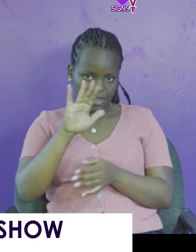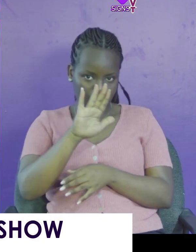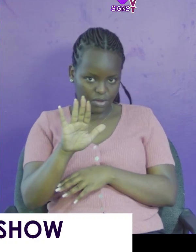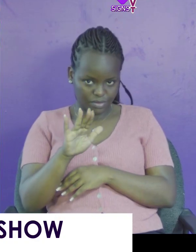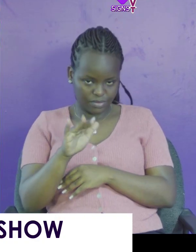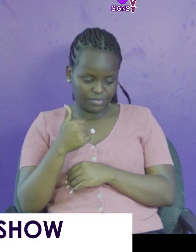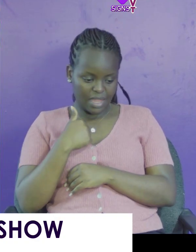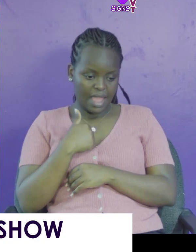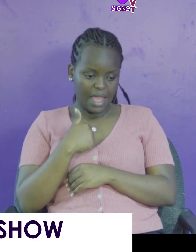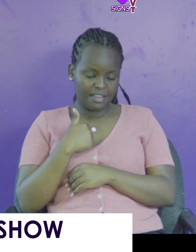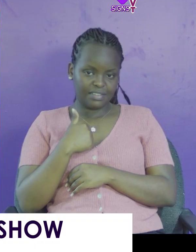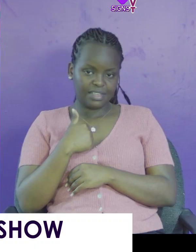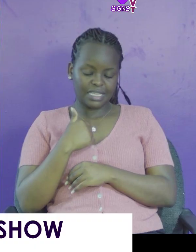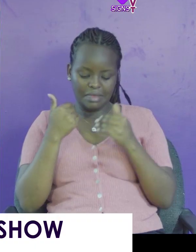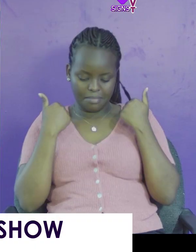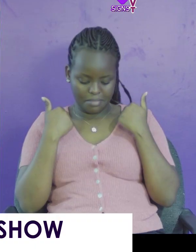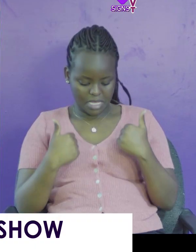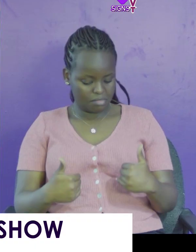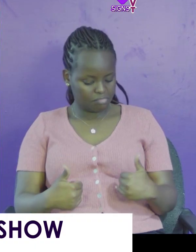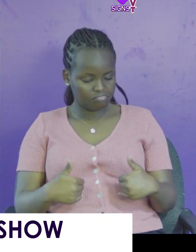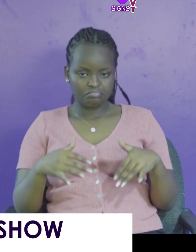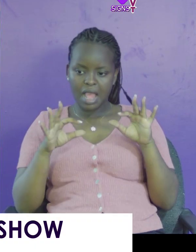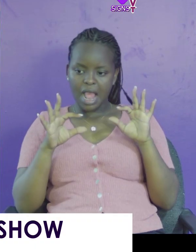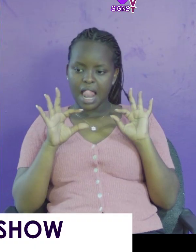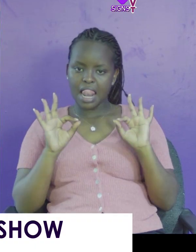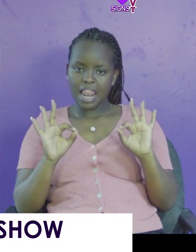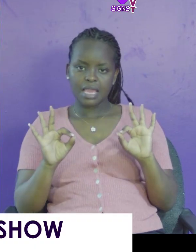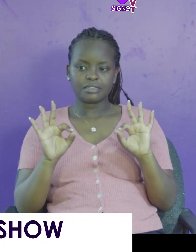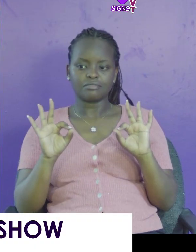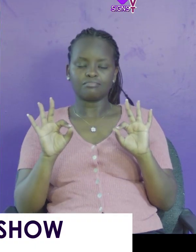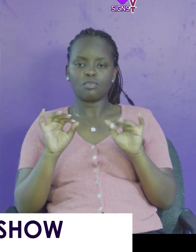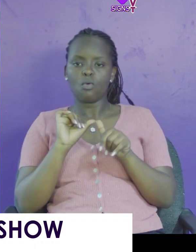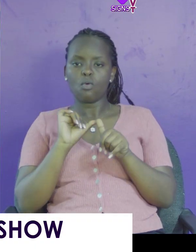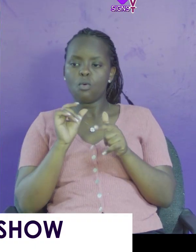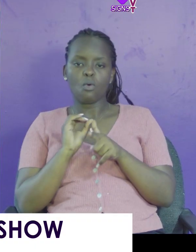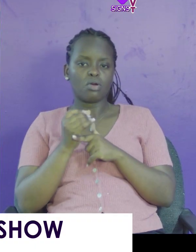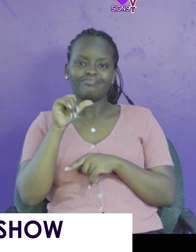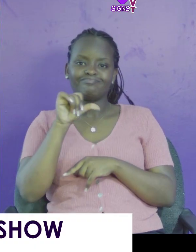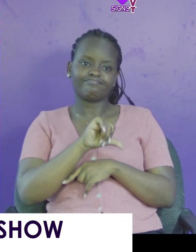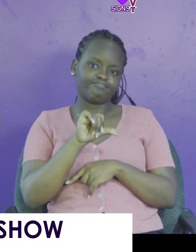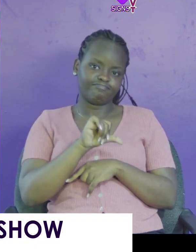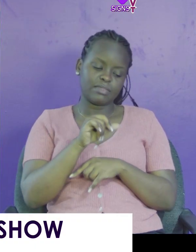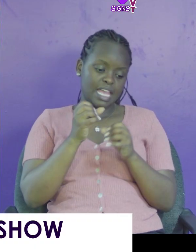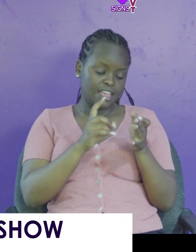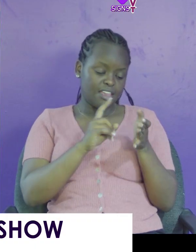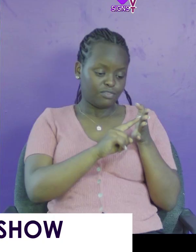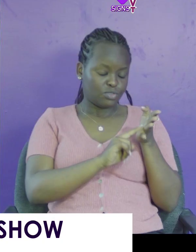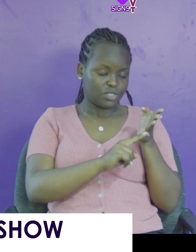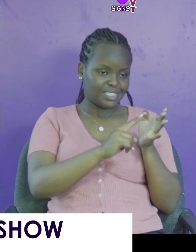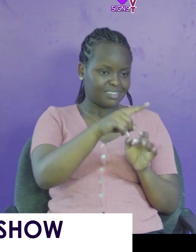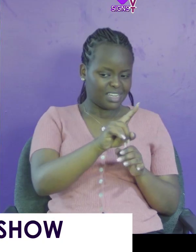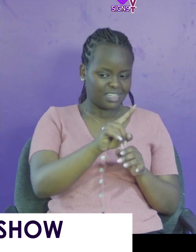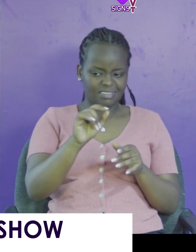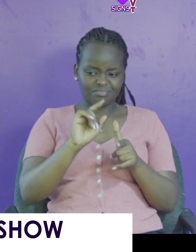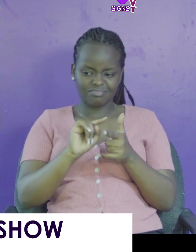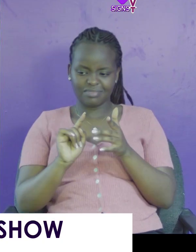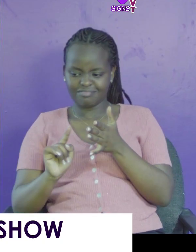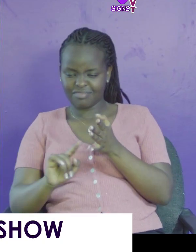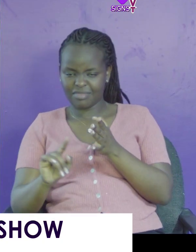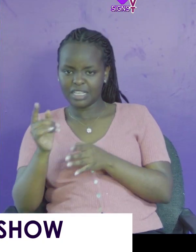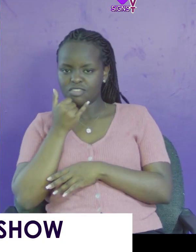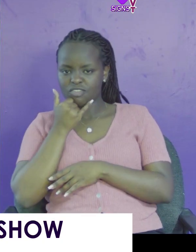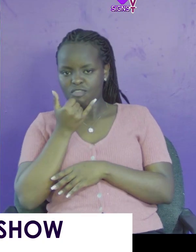this is who I am, this is the dislike and the likes. If you do this, it will not be right. If you do this, it will be right. And